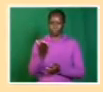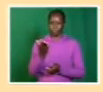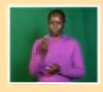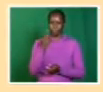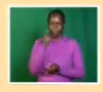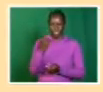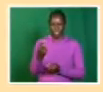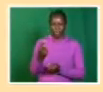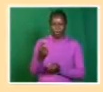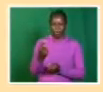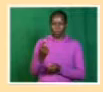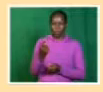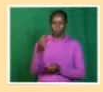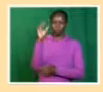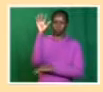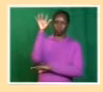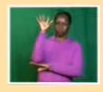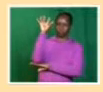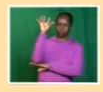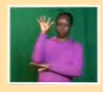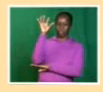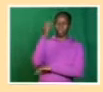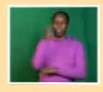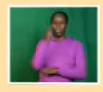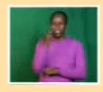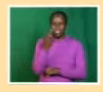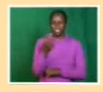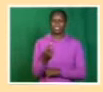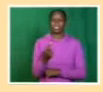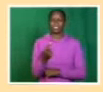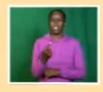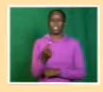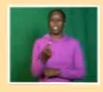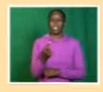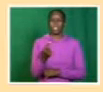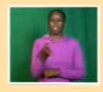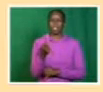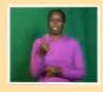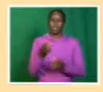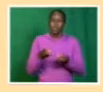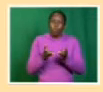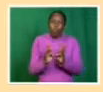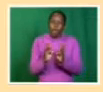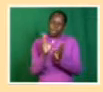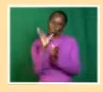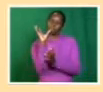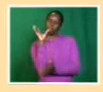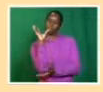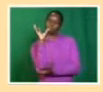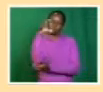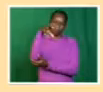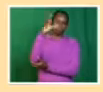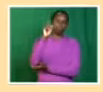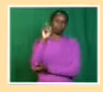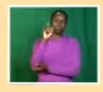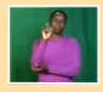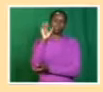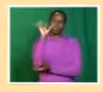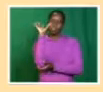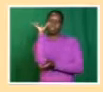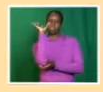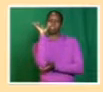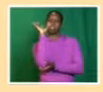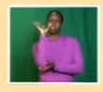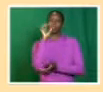Let's look at this satellite dish. You will see that this satellite dish is caved. When you look at its cross-section,